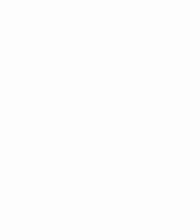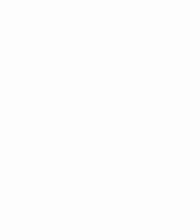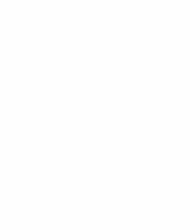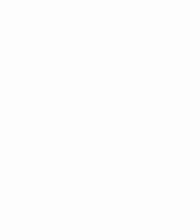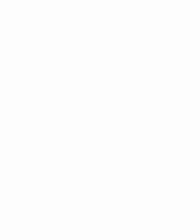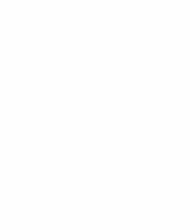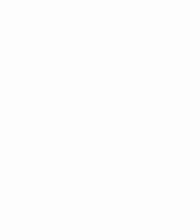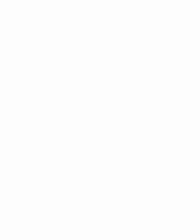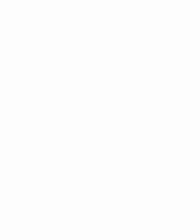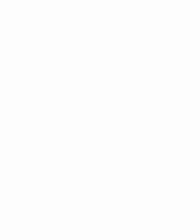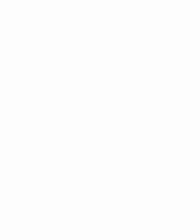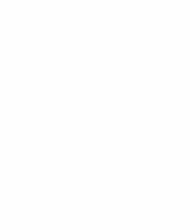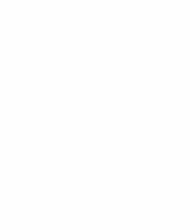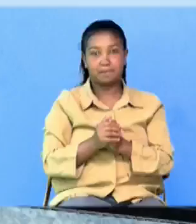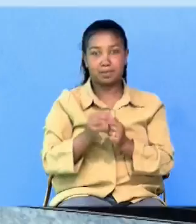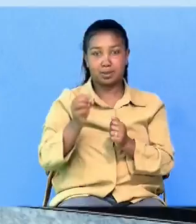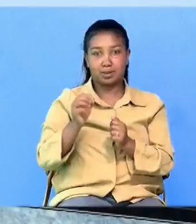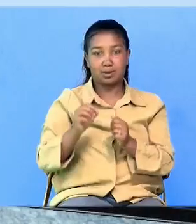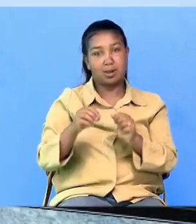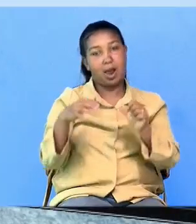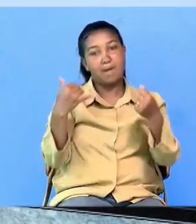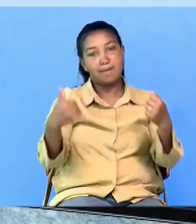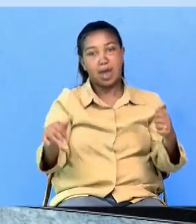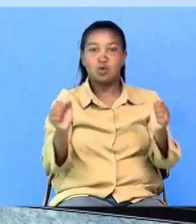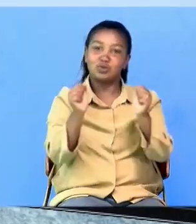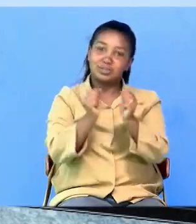friends. With my friends.